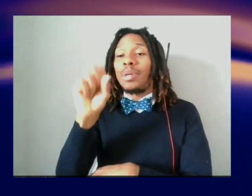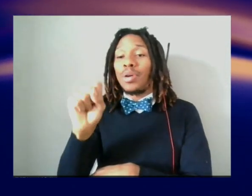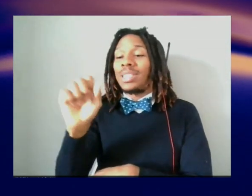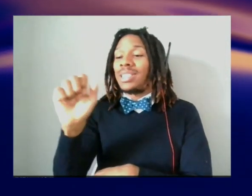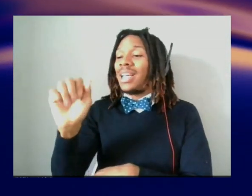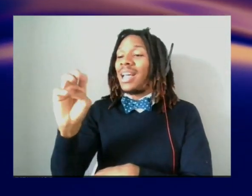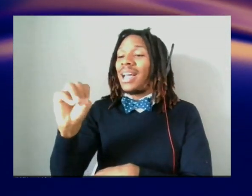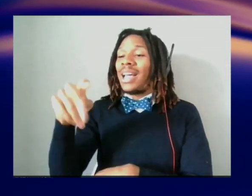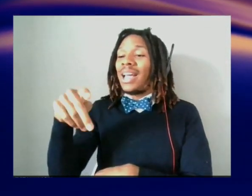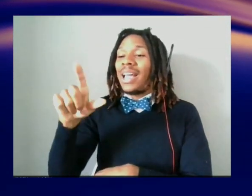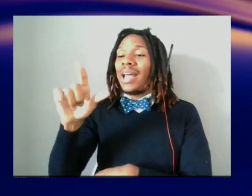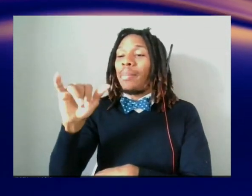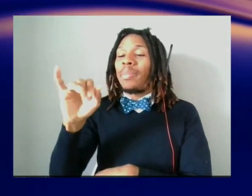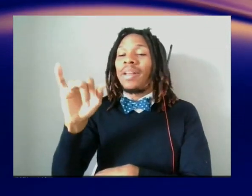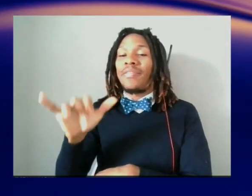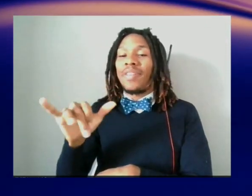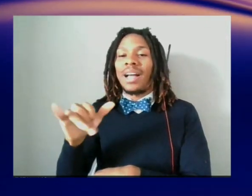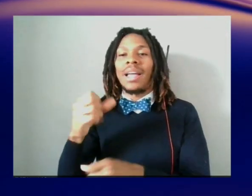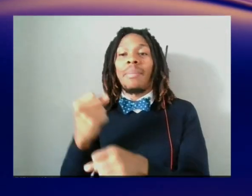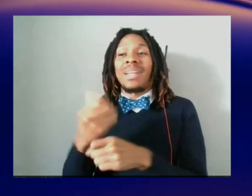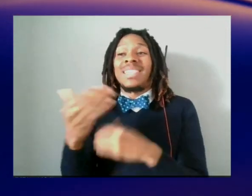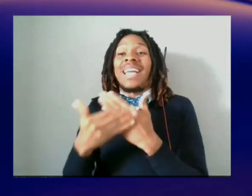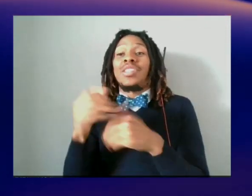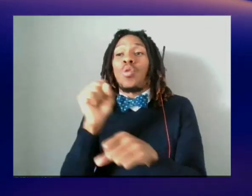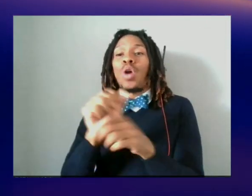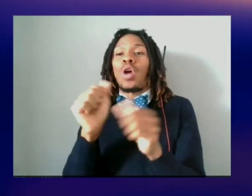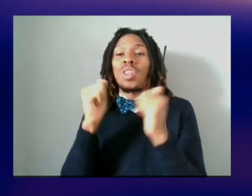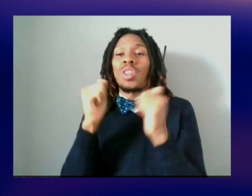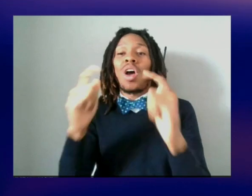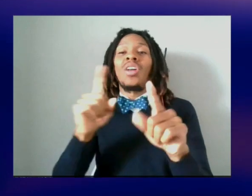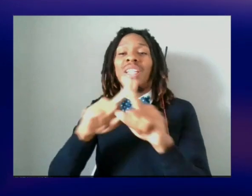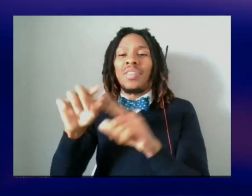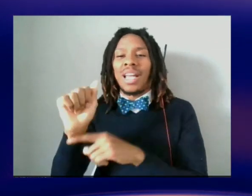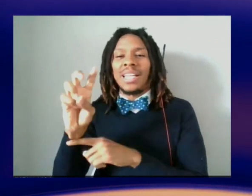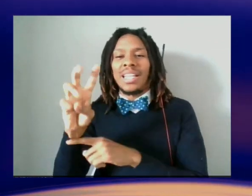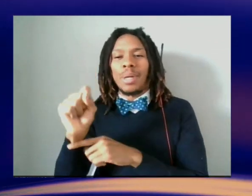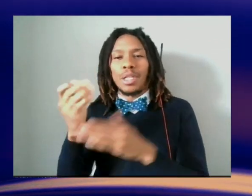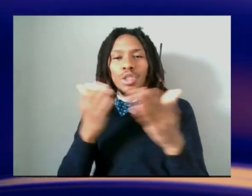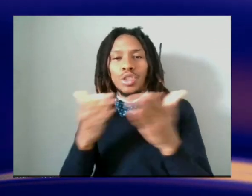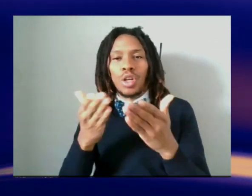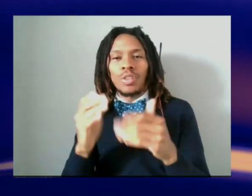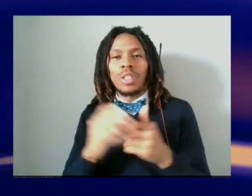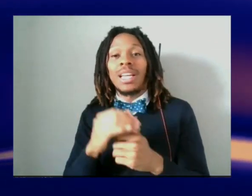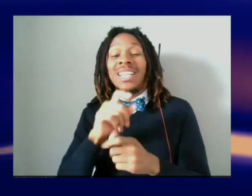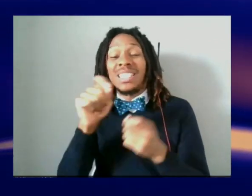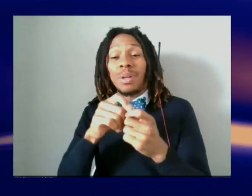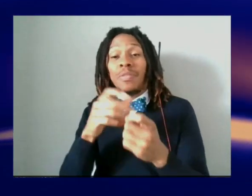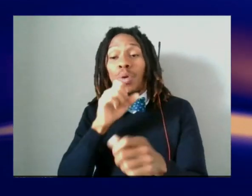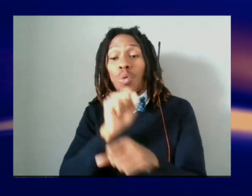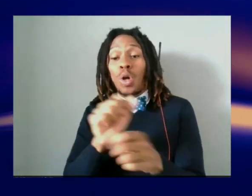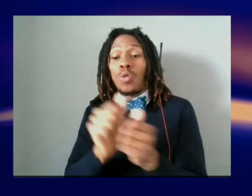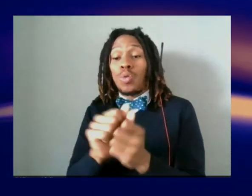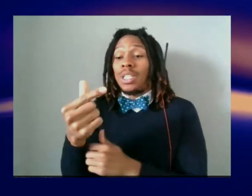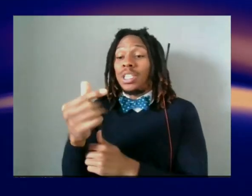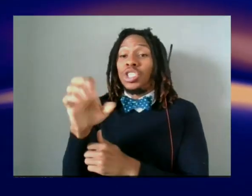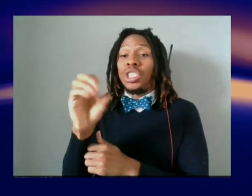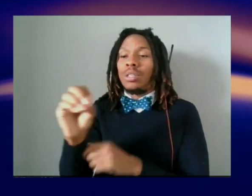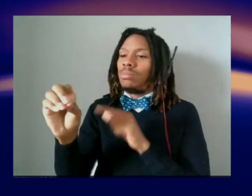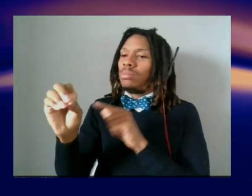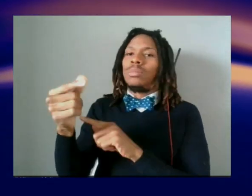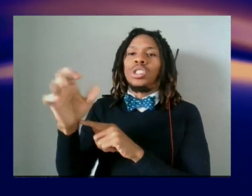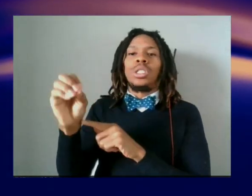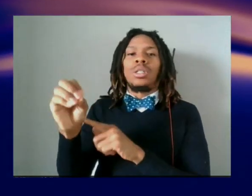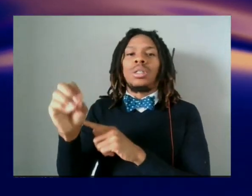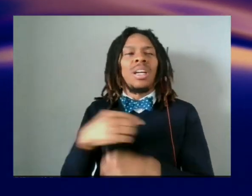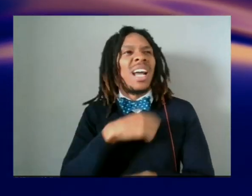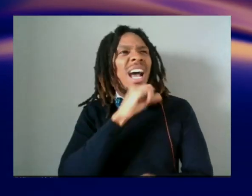the different AWS services much easier, and specifically Geo. If you want to work with maps on your app, Geo's the thing for you. I love it. Less than